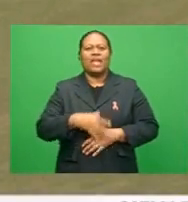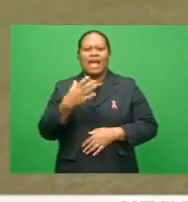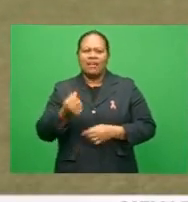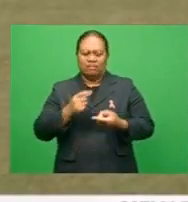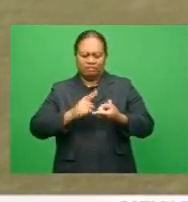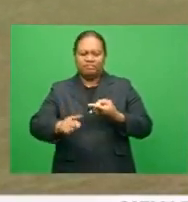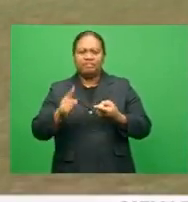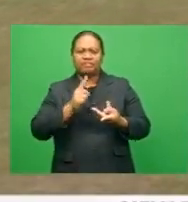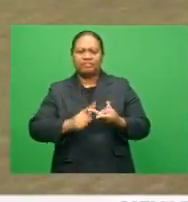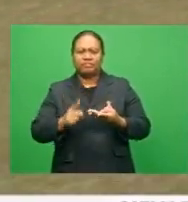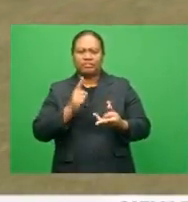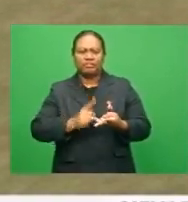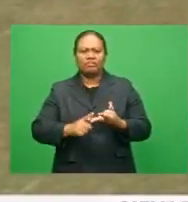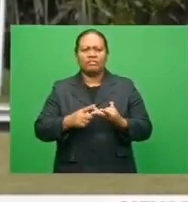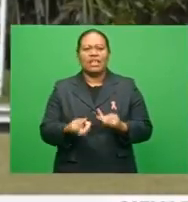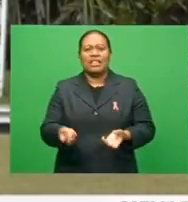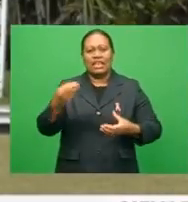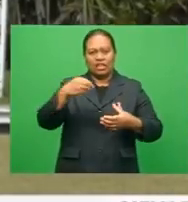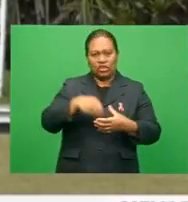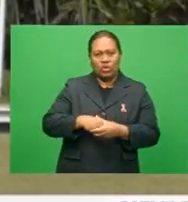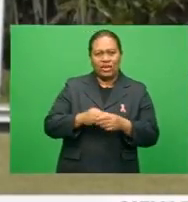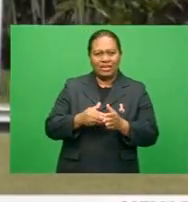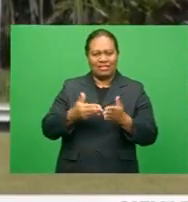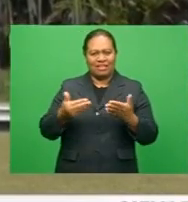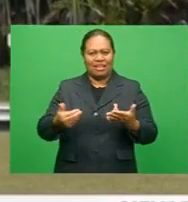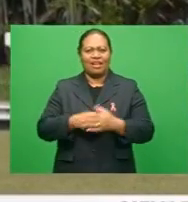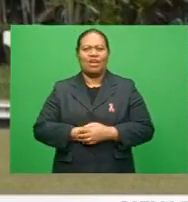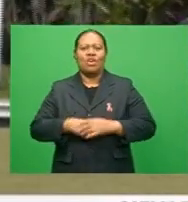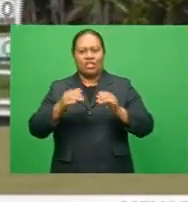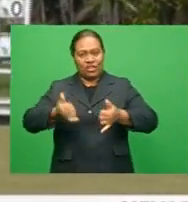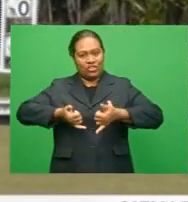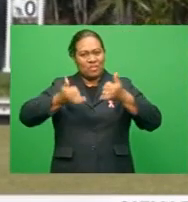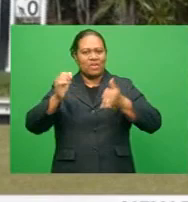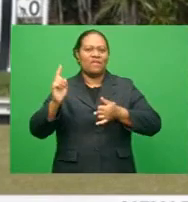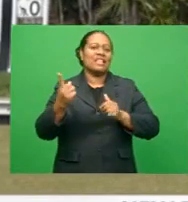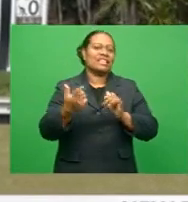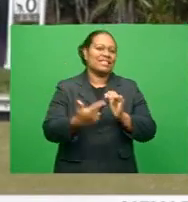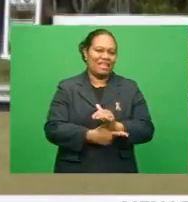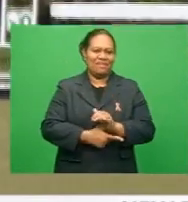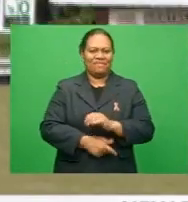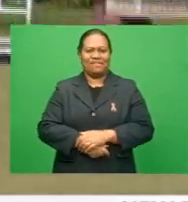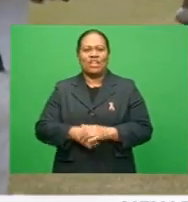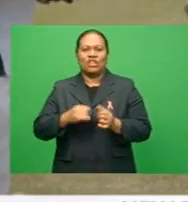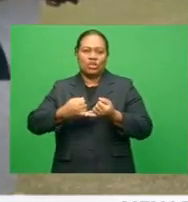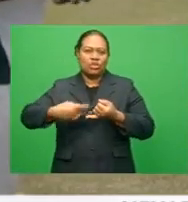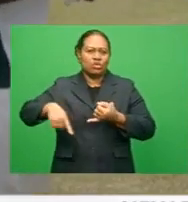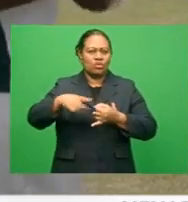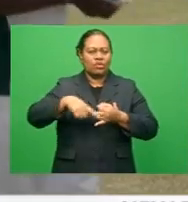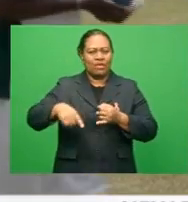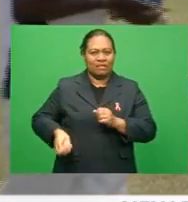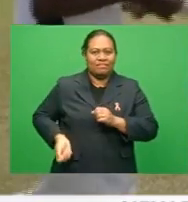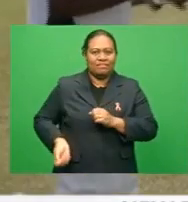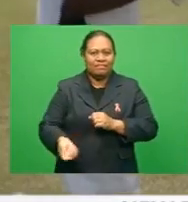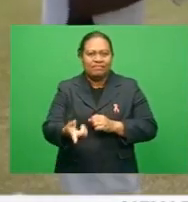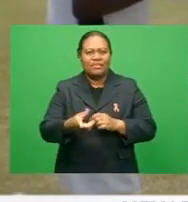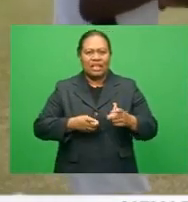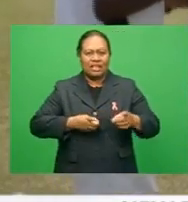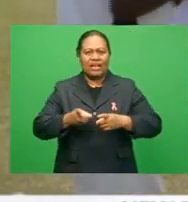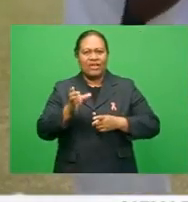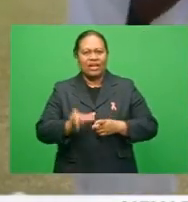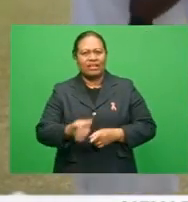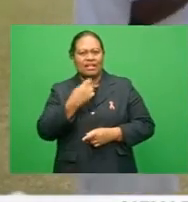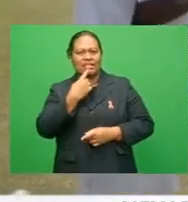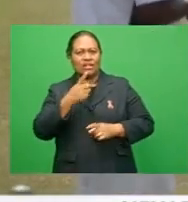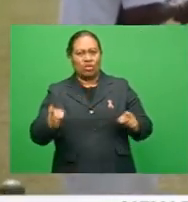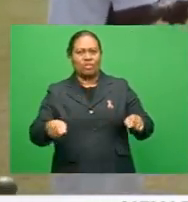Chantel Frazier, Edeli Rosa and Krishan Singh, joining the championship for the first time. Super Bowling Director Games Martin Fong says